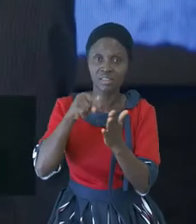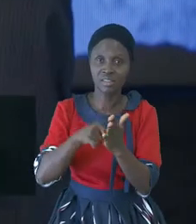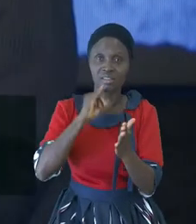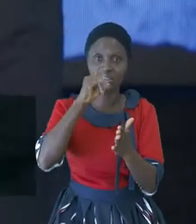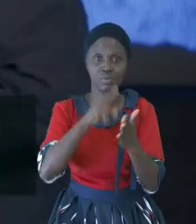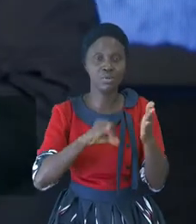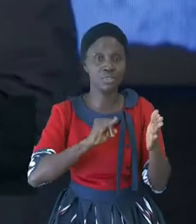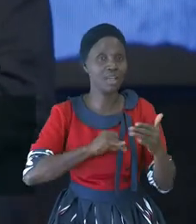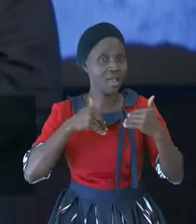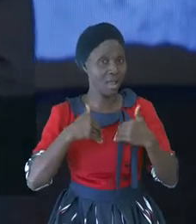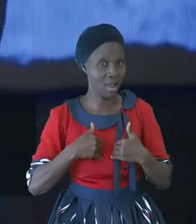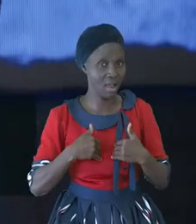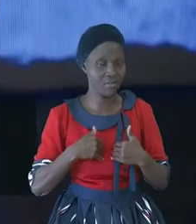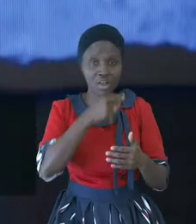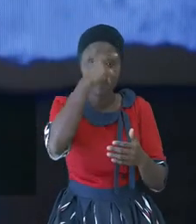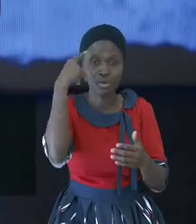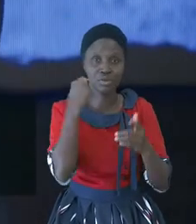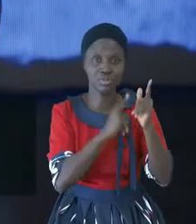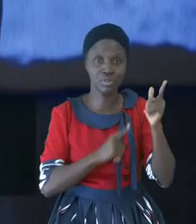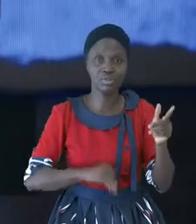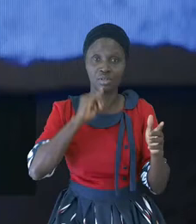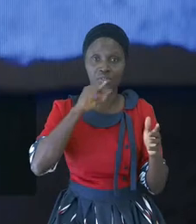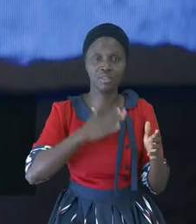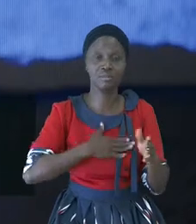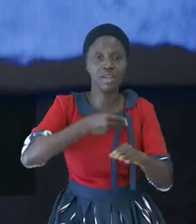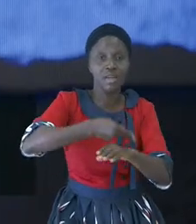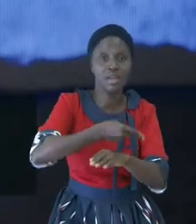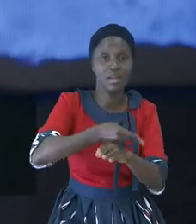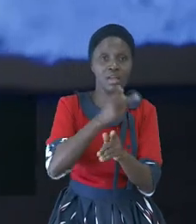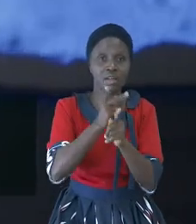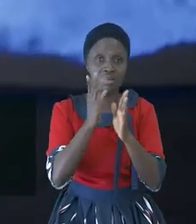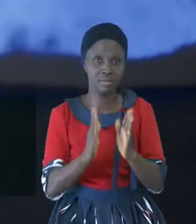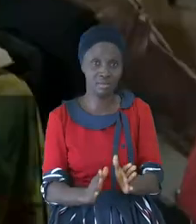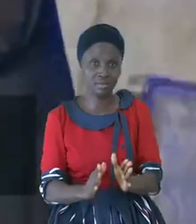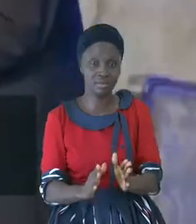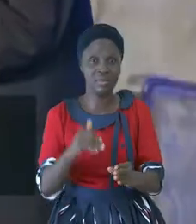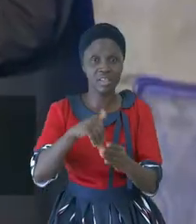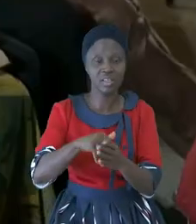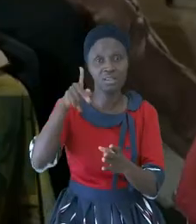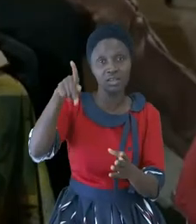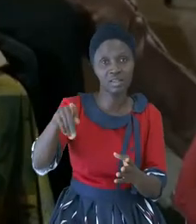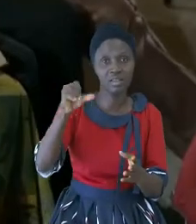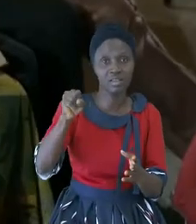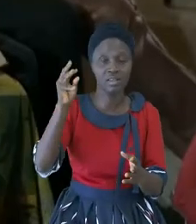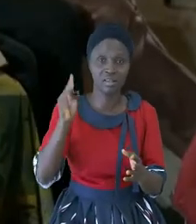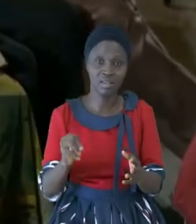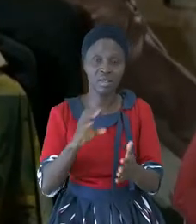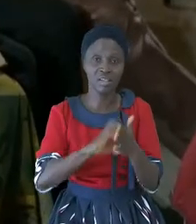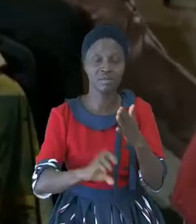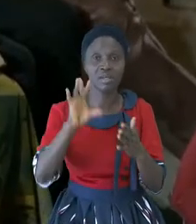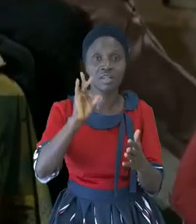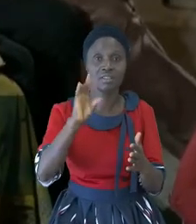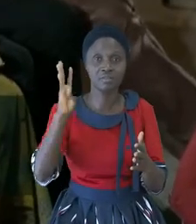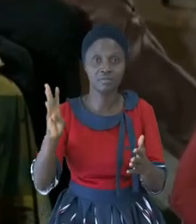the Lord is my shepherd. Look at Psalm 84, and I'm reading from verse 11. It says, for